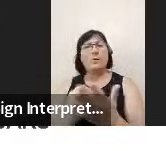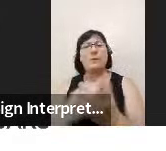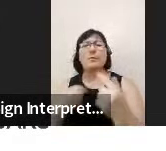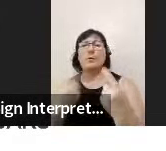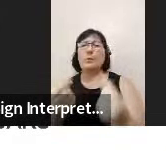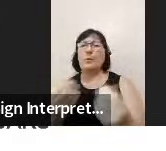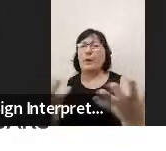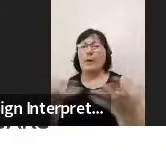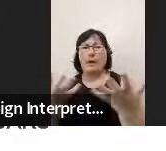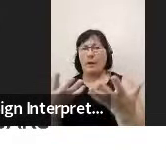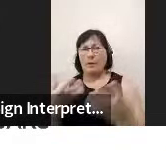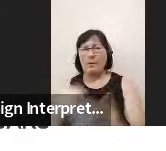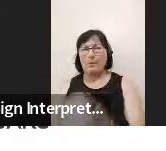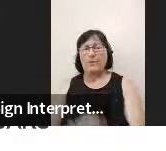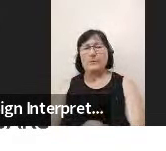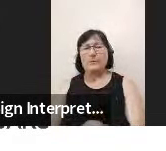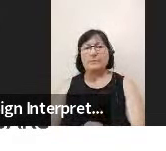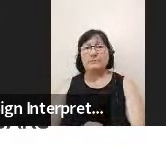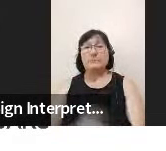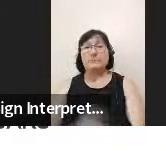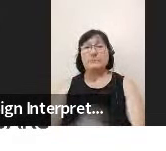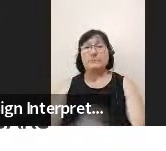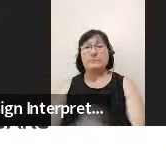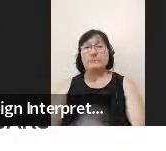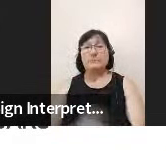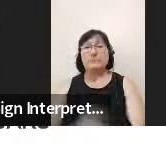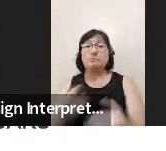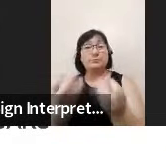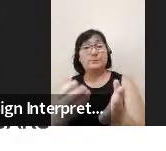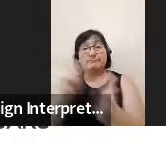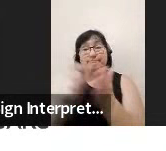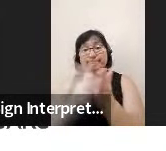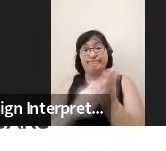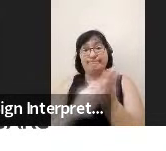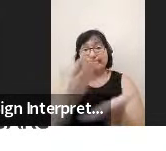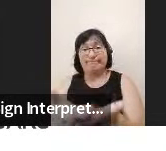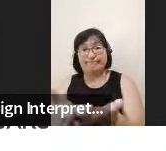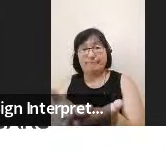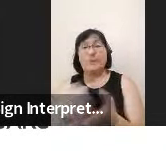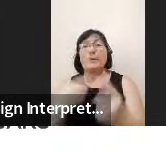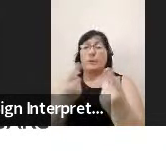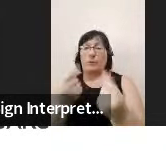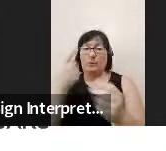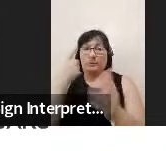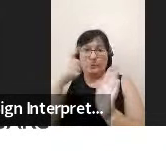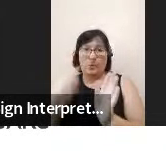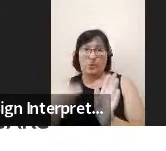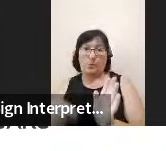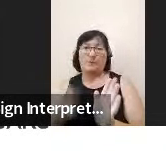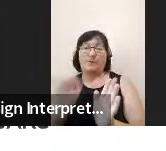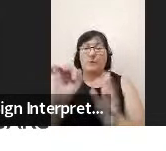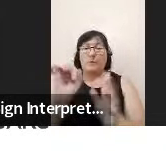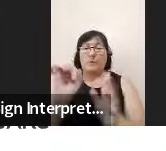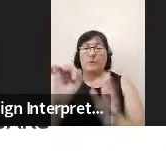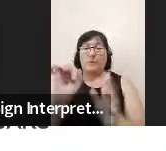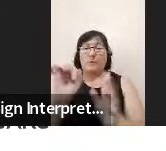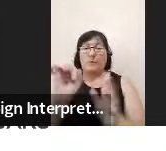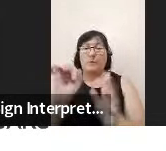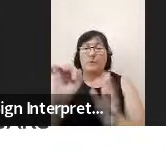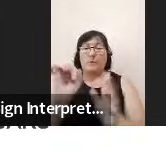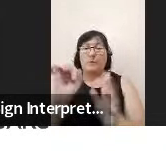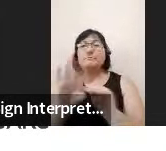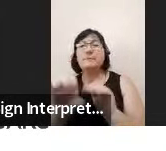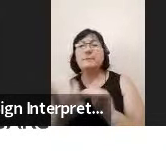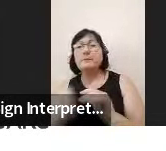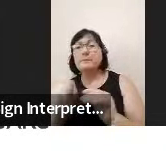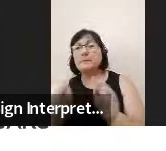you submit an application, we also do an audit for your company. The findings on that audit, we look at them and we